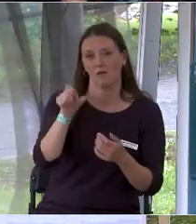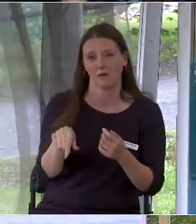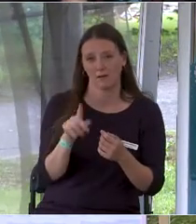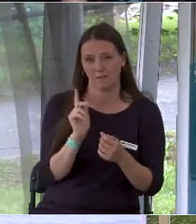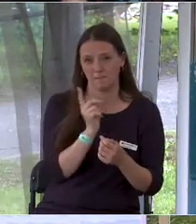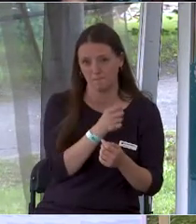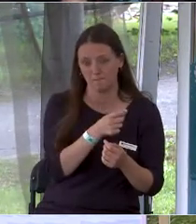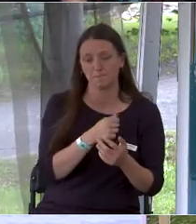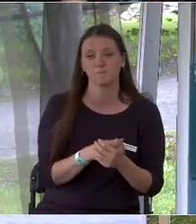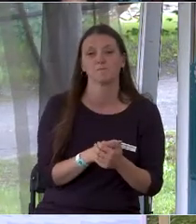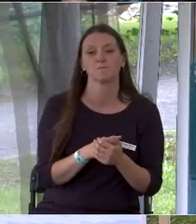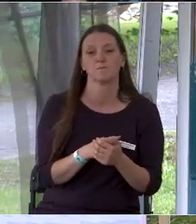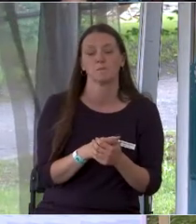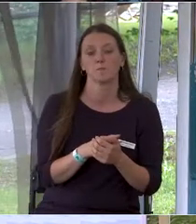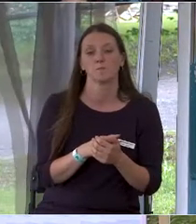world.